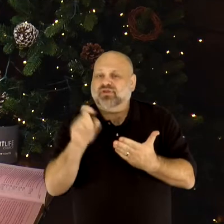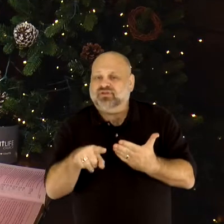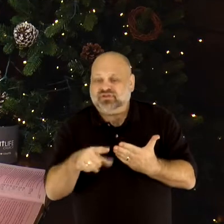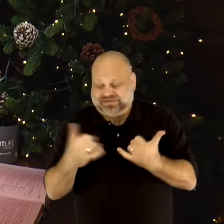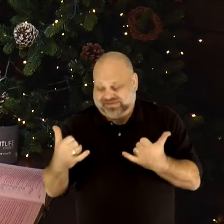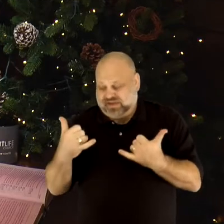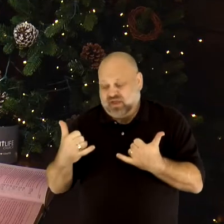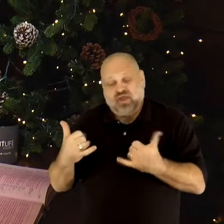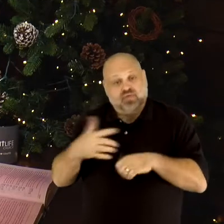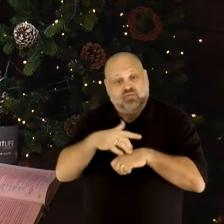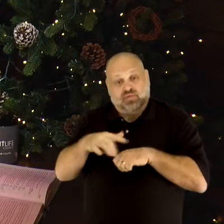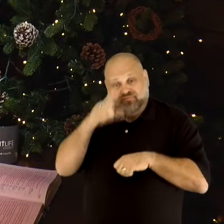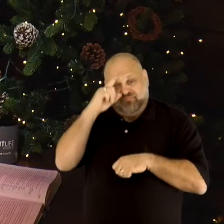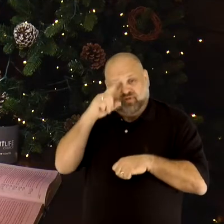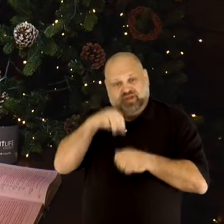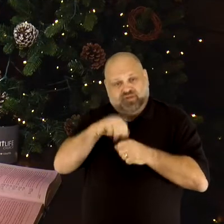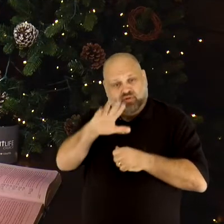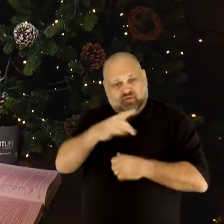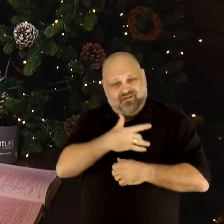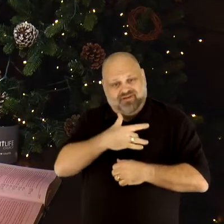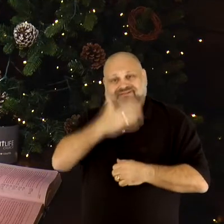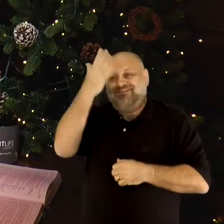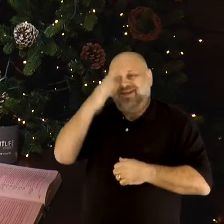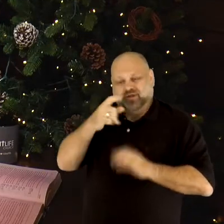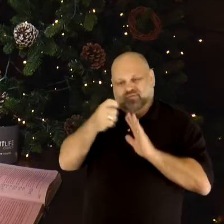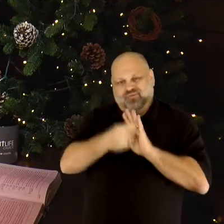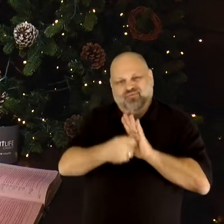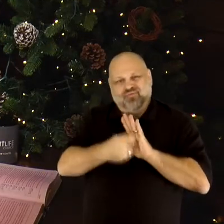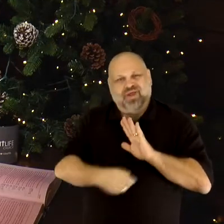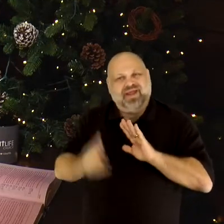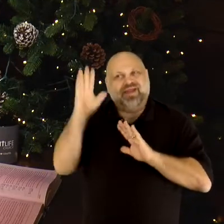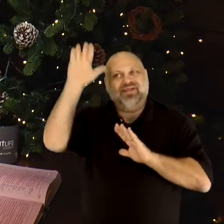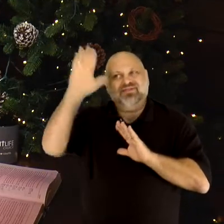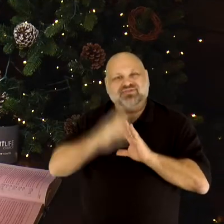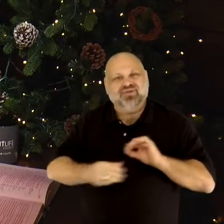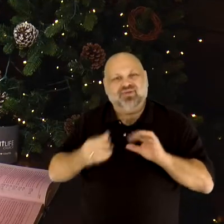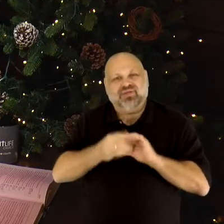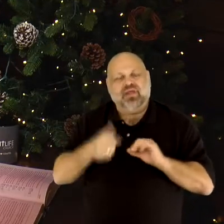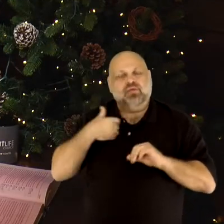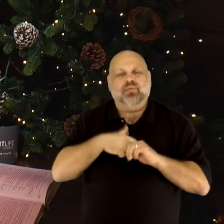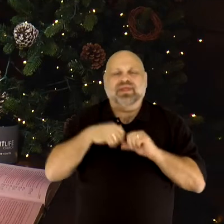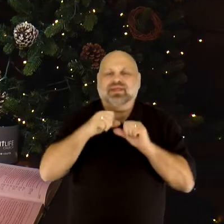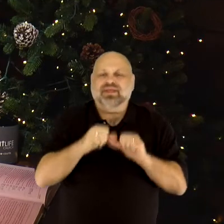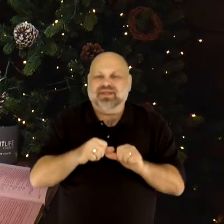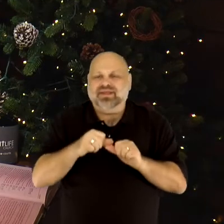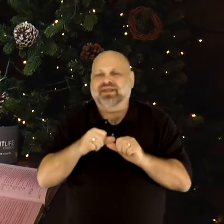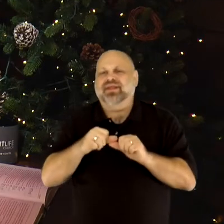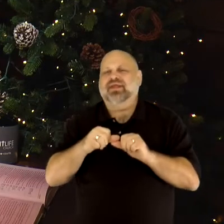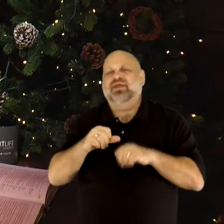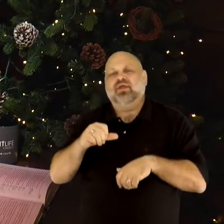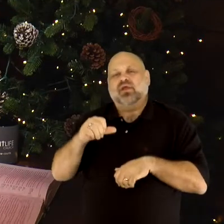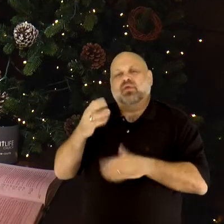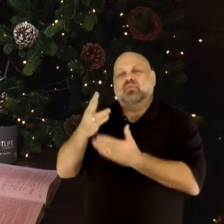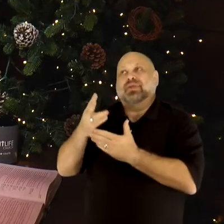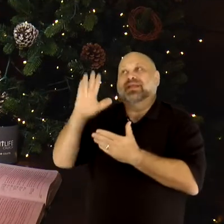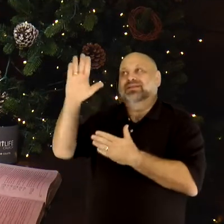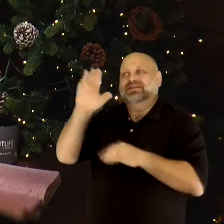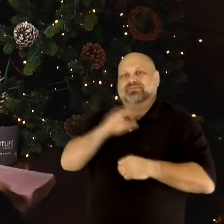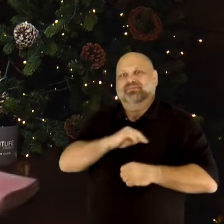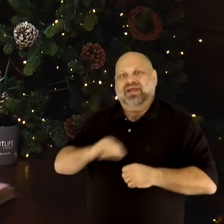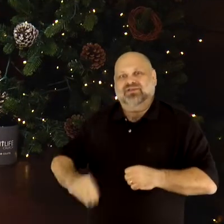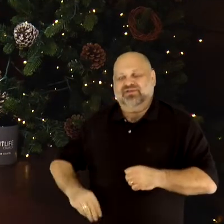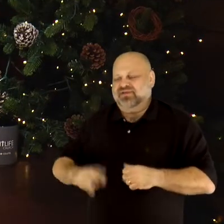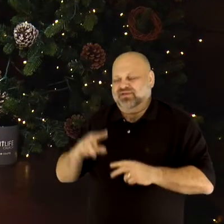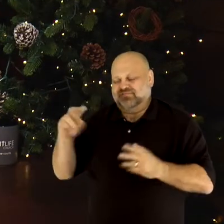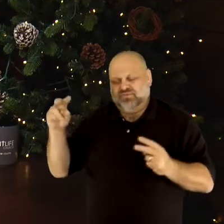there room in your heart for God to write His story? As we continue in our series, Witness His Majesty, let's look together in Luke